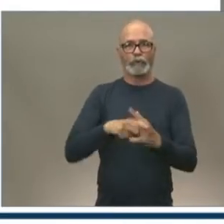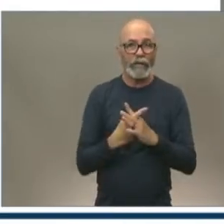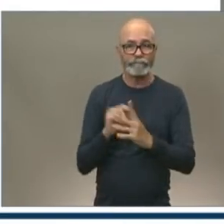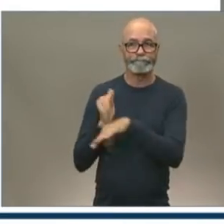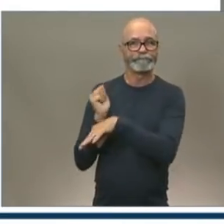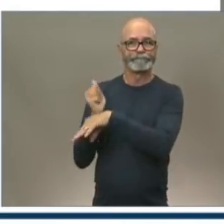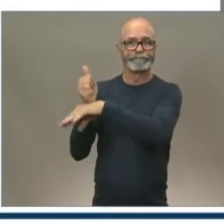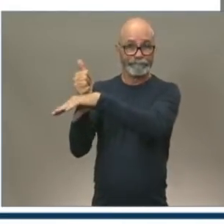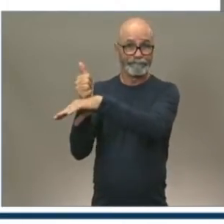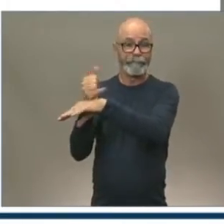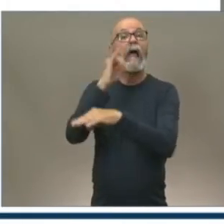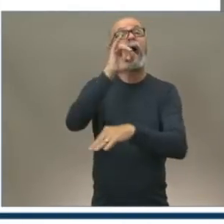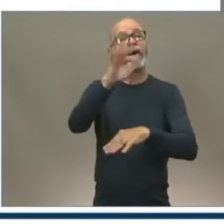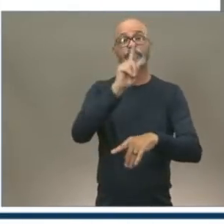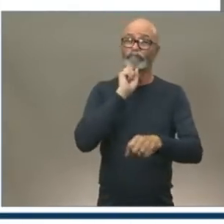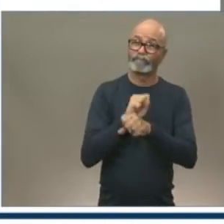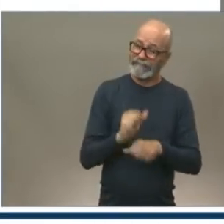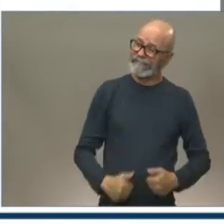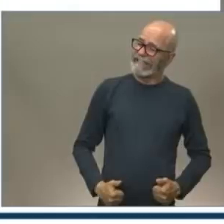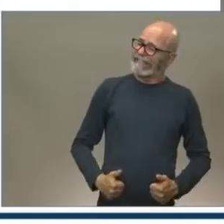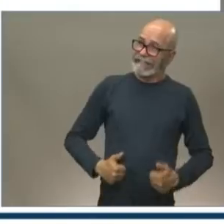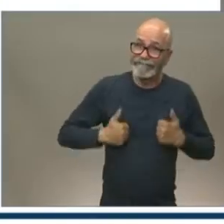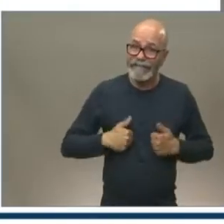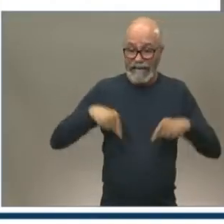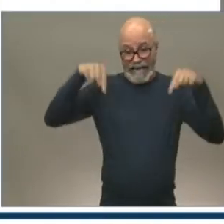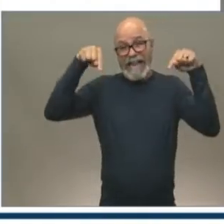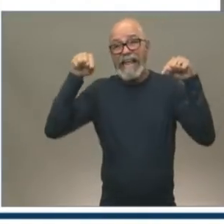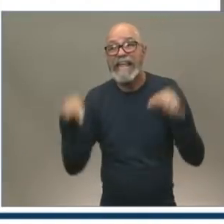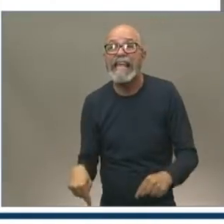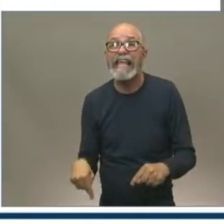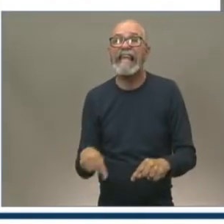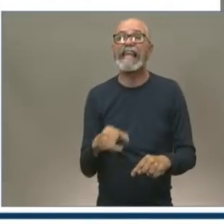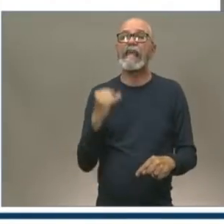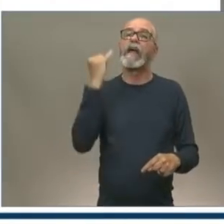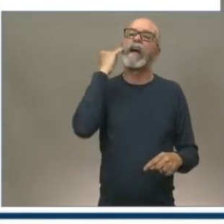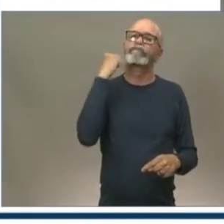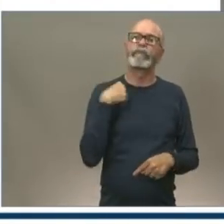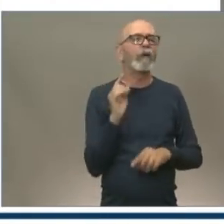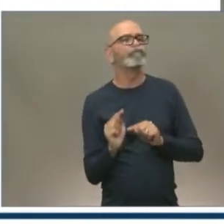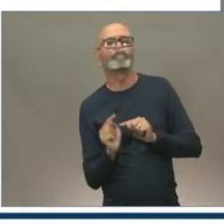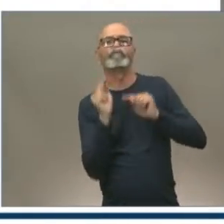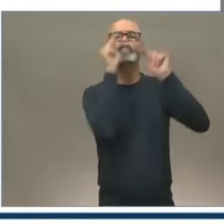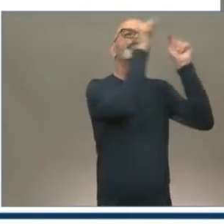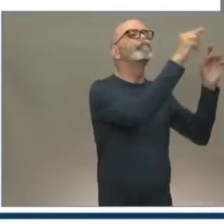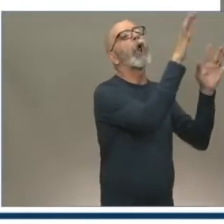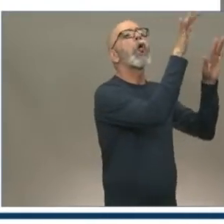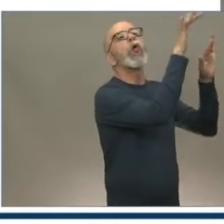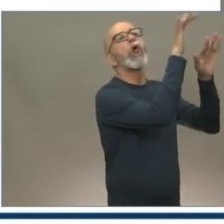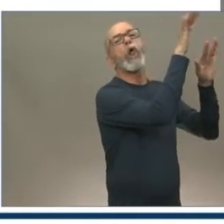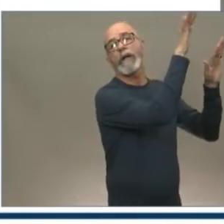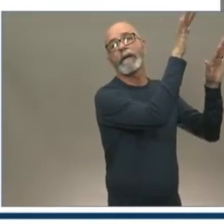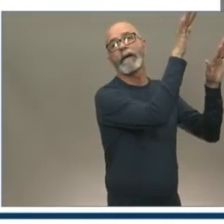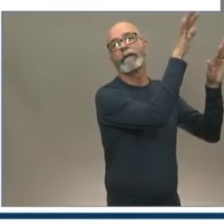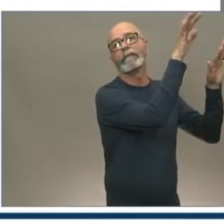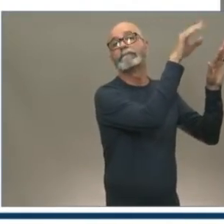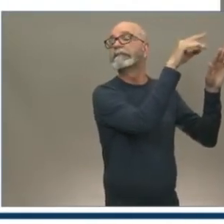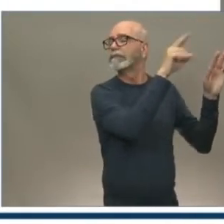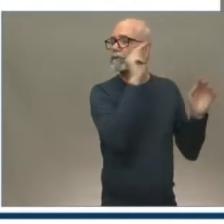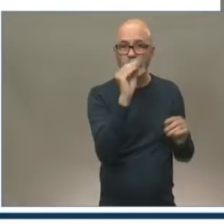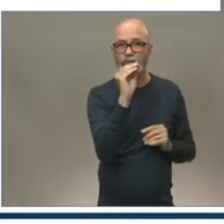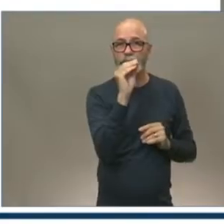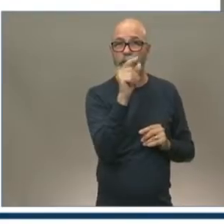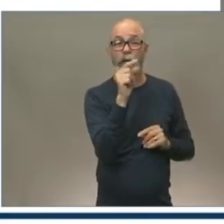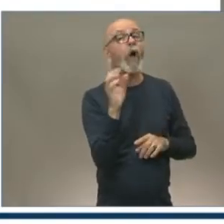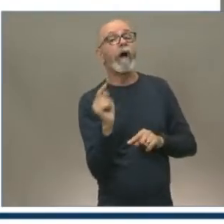Nova Scotia, we're asking that you do not travel outside of Nova Scotia unless it is absolutely essential. And